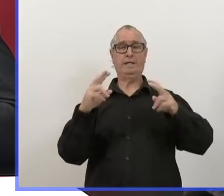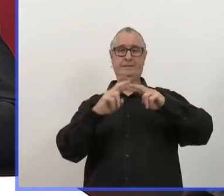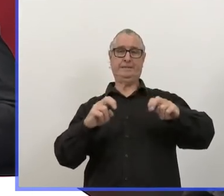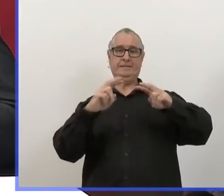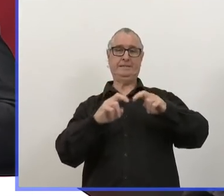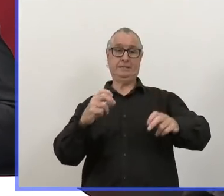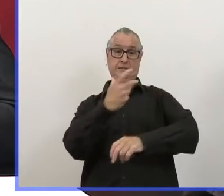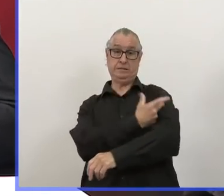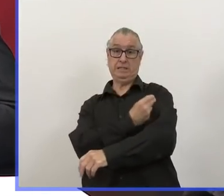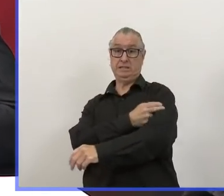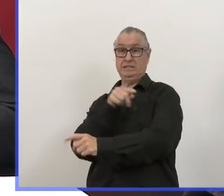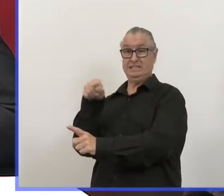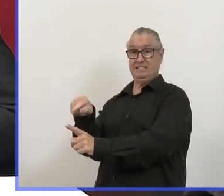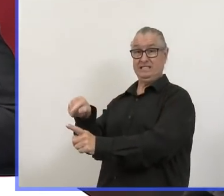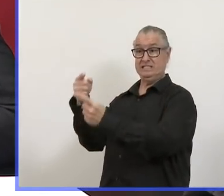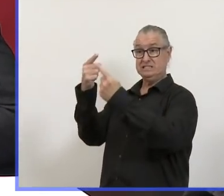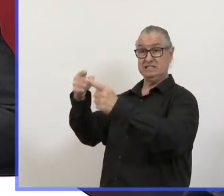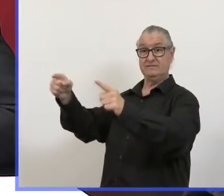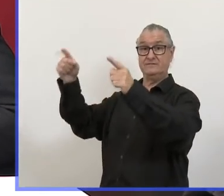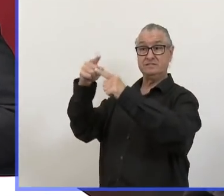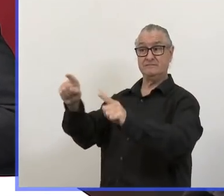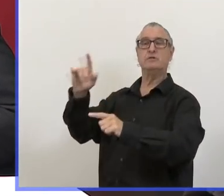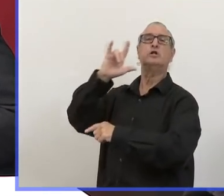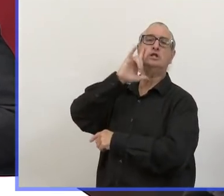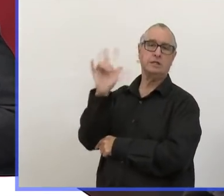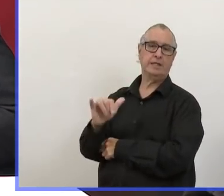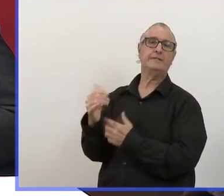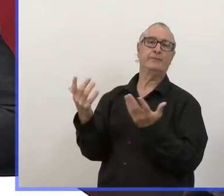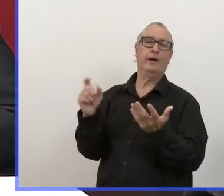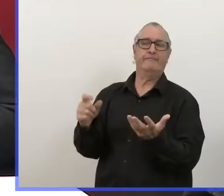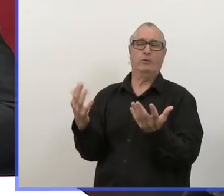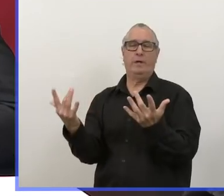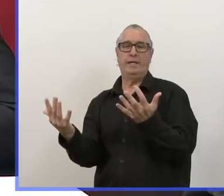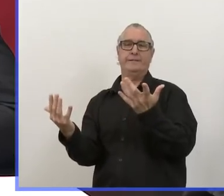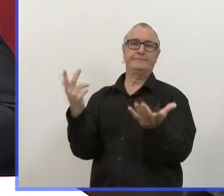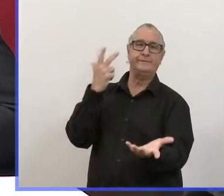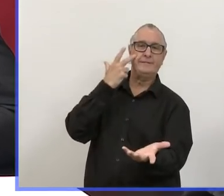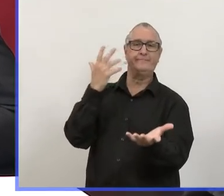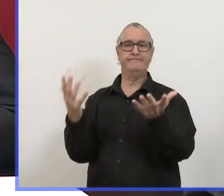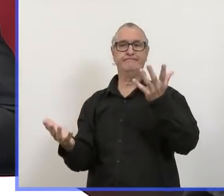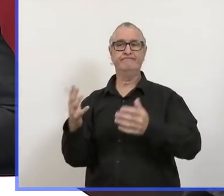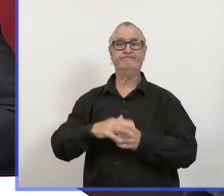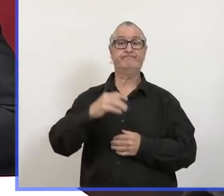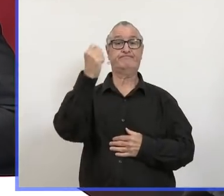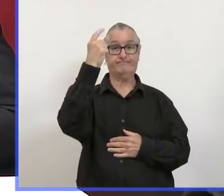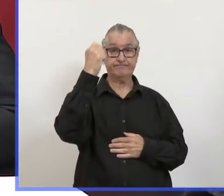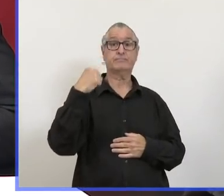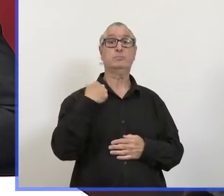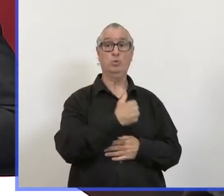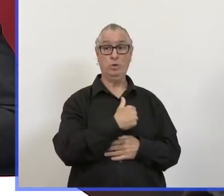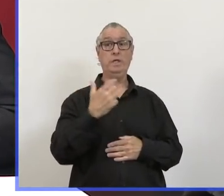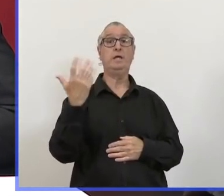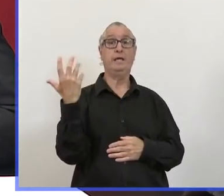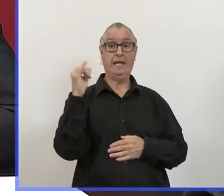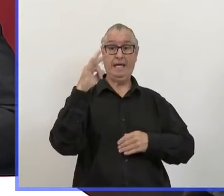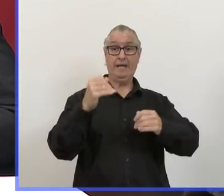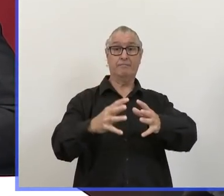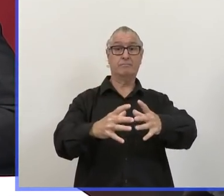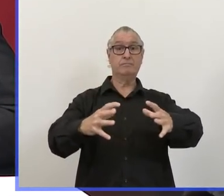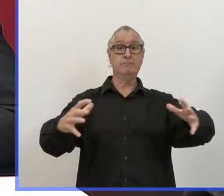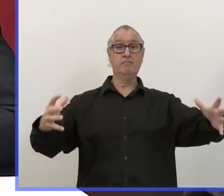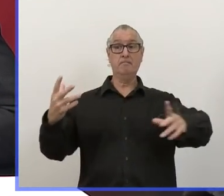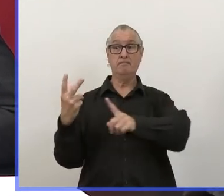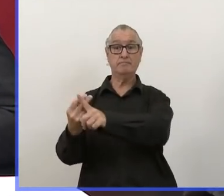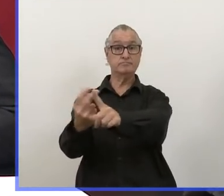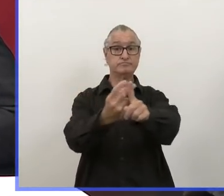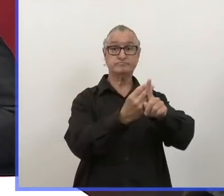people, the greater percentage of the population that gets vaccinated with two doses, the greater chance there is to develop really good herd